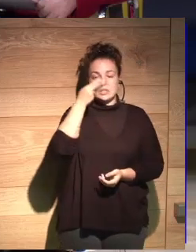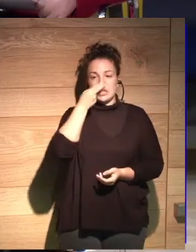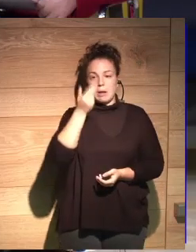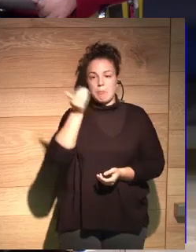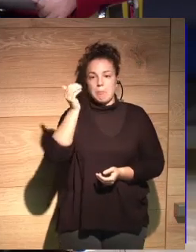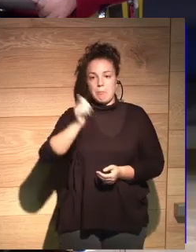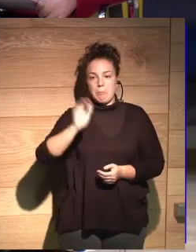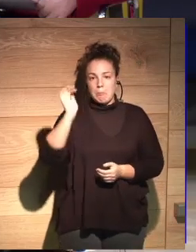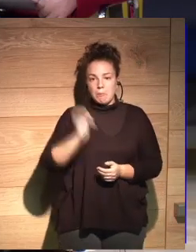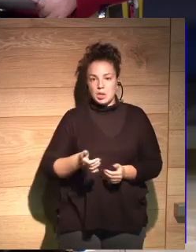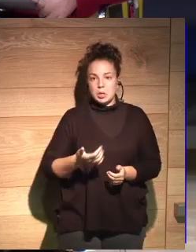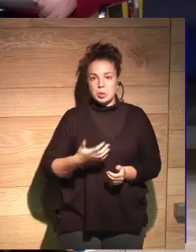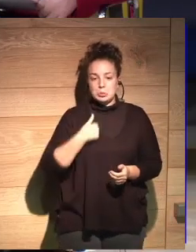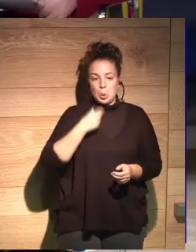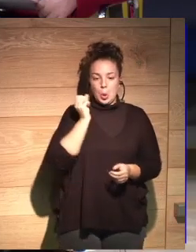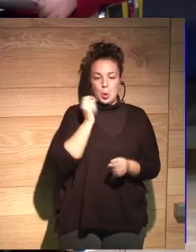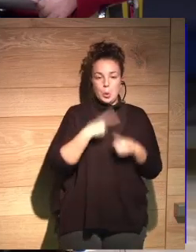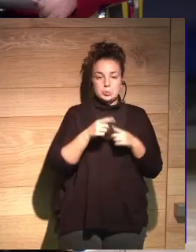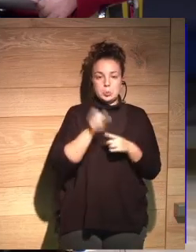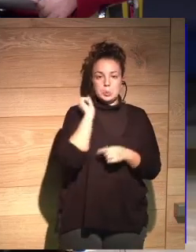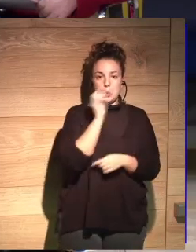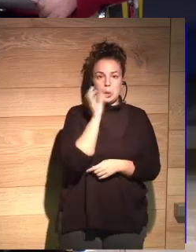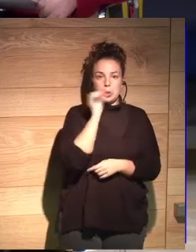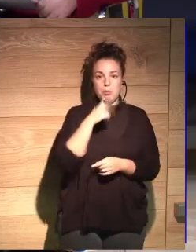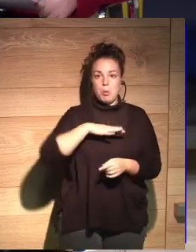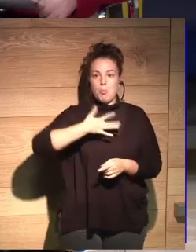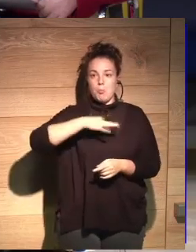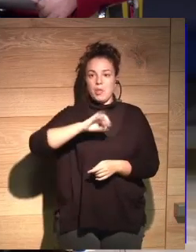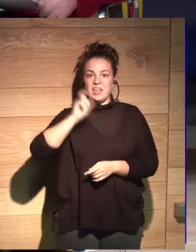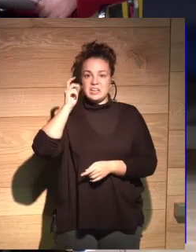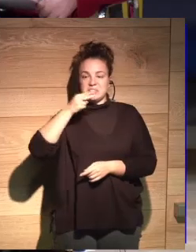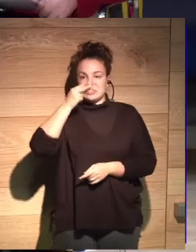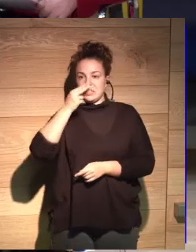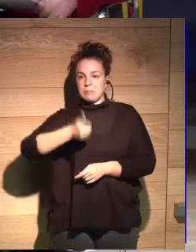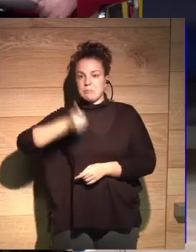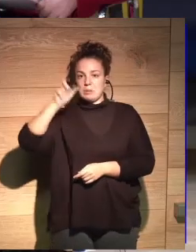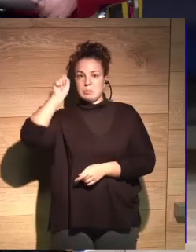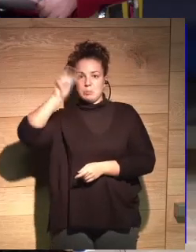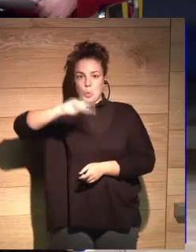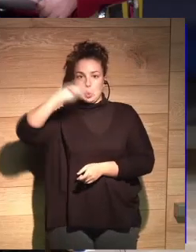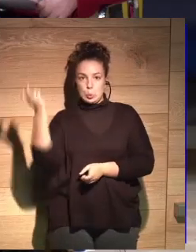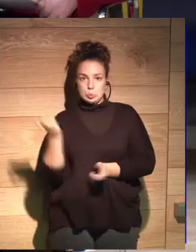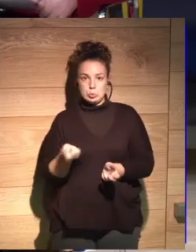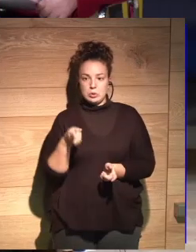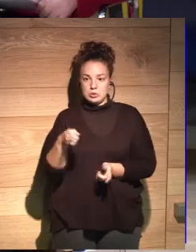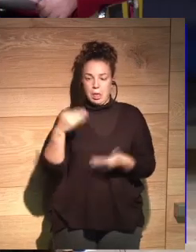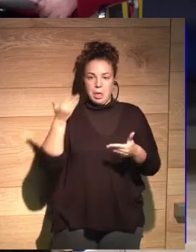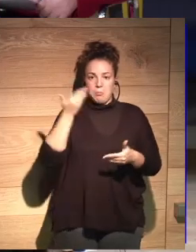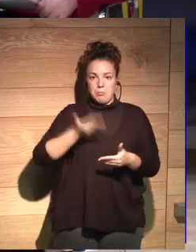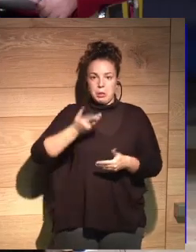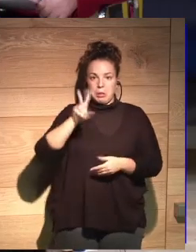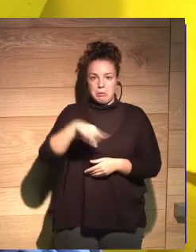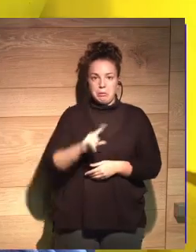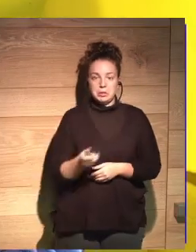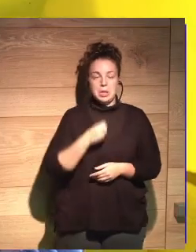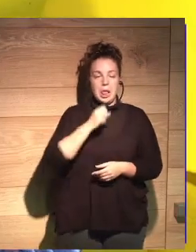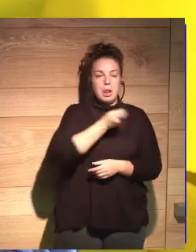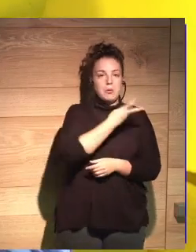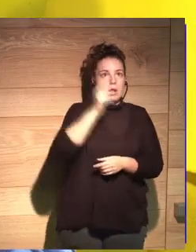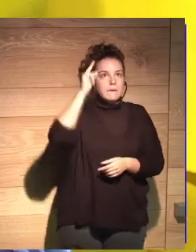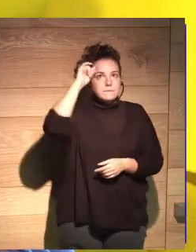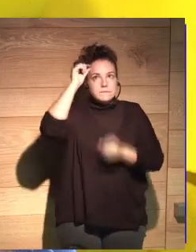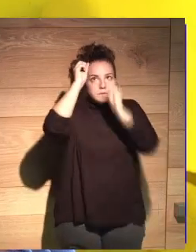less interest about what I'm talking about, but maybe they're more interested about what the next professor is talking about. There's nothing serious about. Some